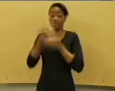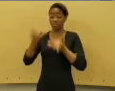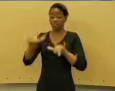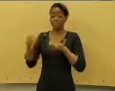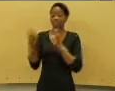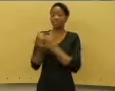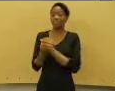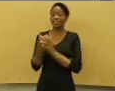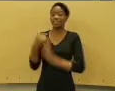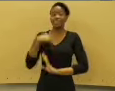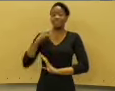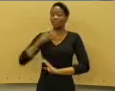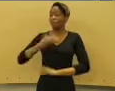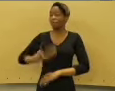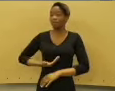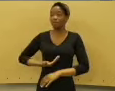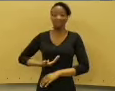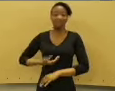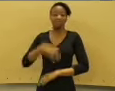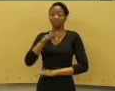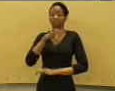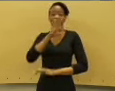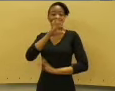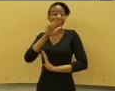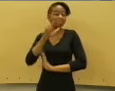woman who's in her 30s, who's incontinent.